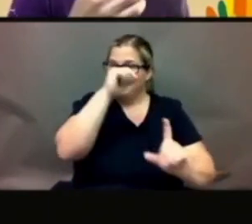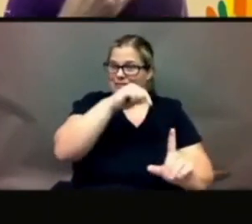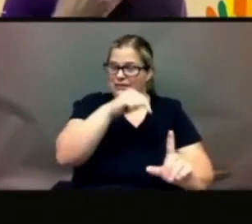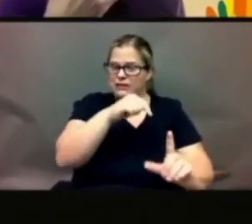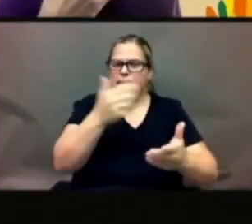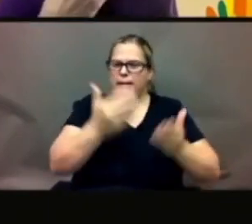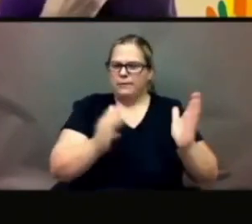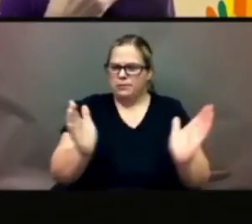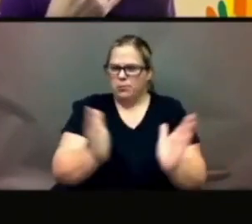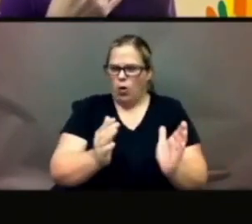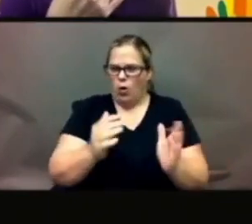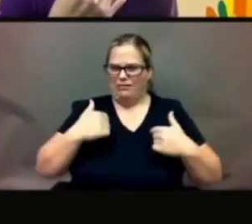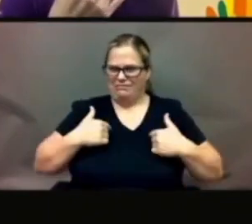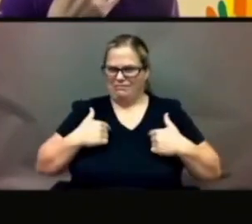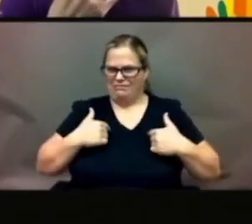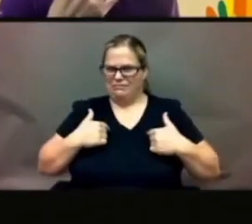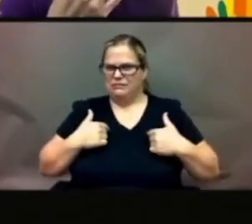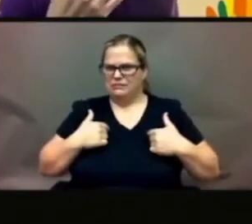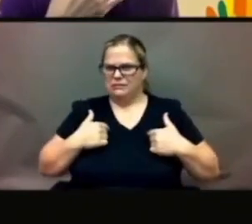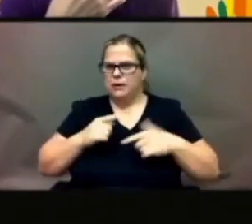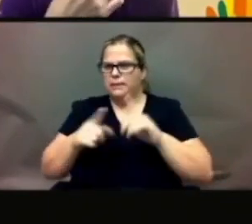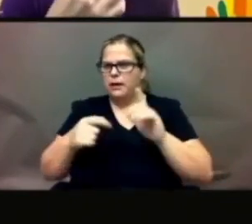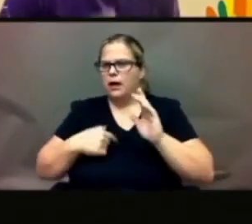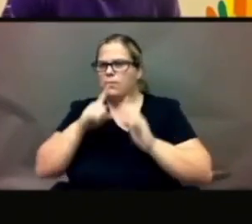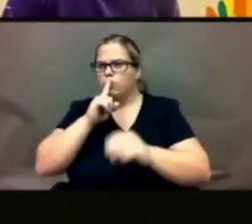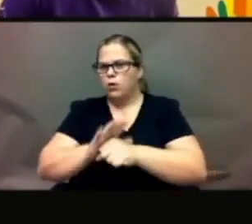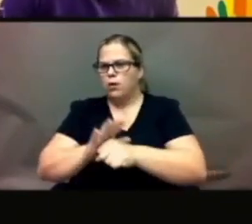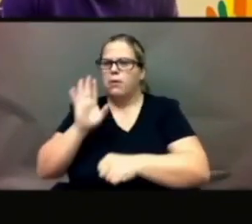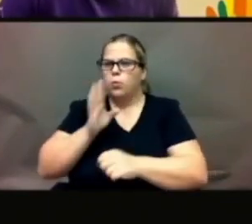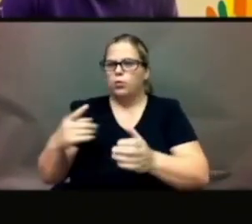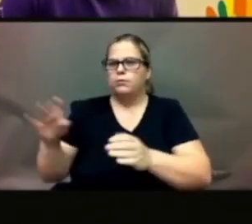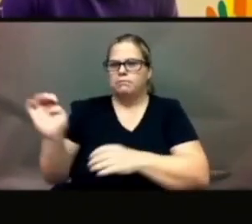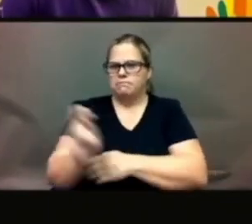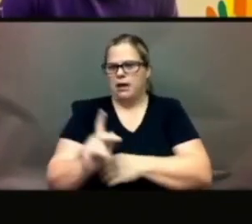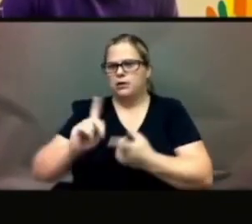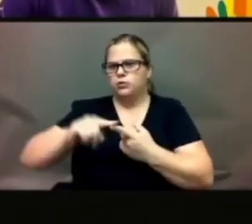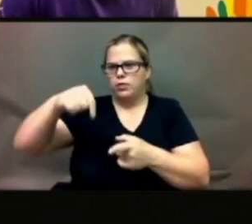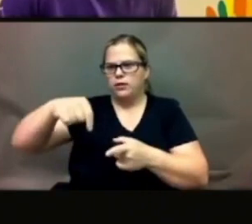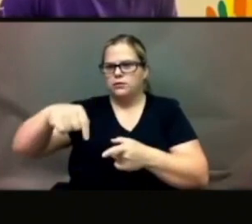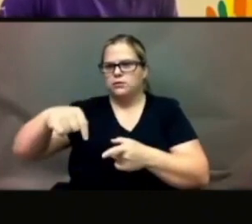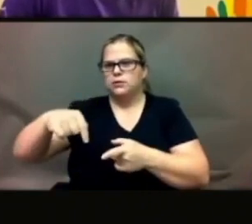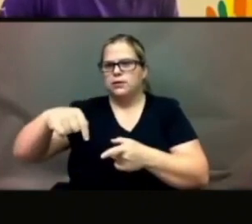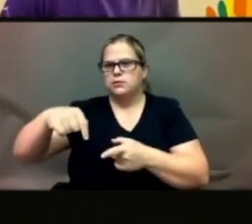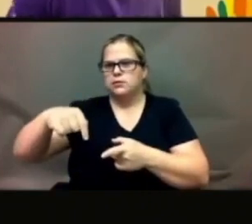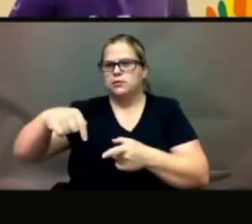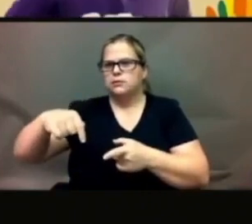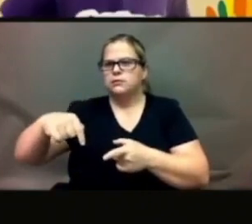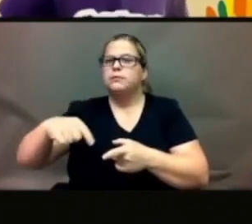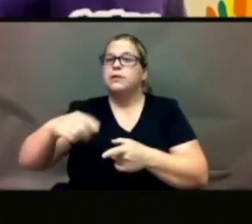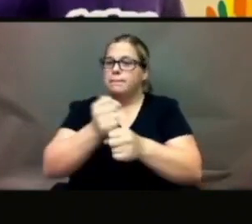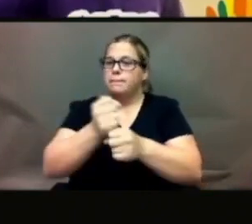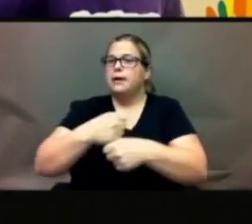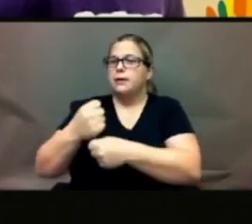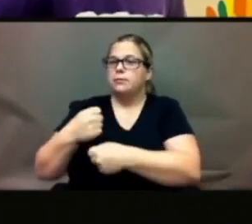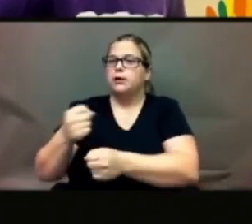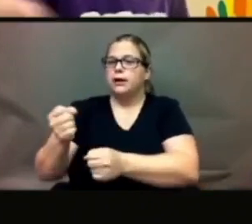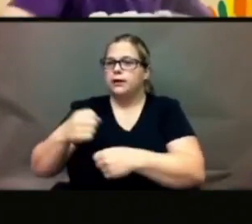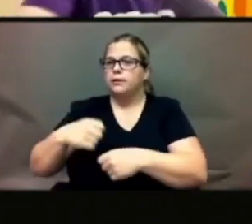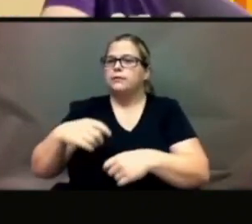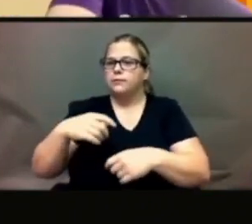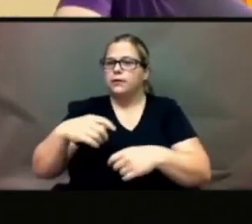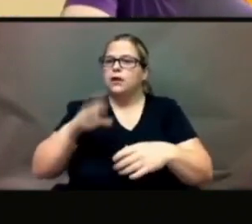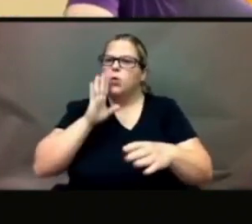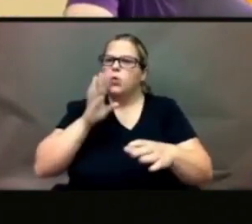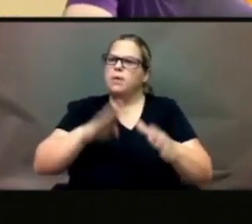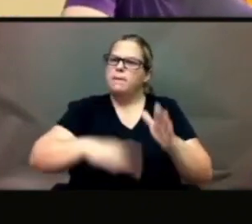of small on my screen, but I promise I'll come back, okay? So Makey Makey is basically the